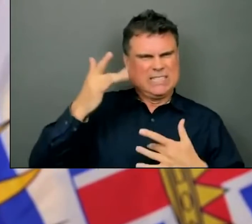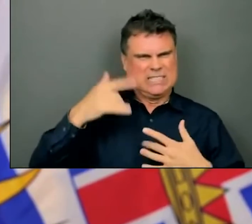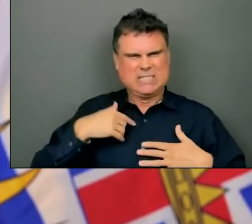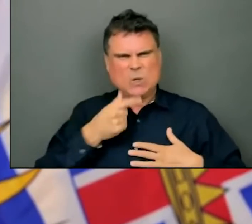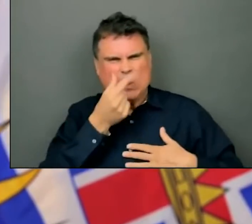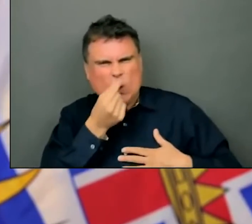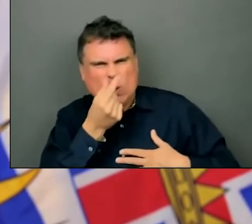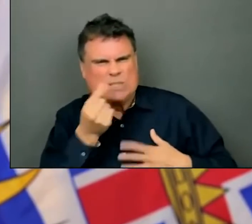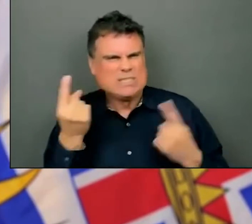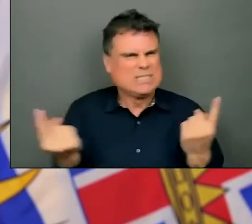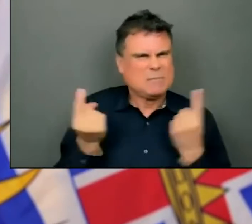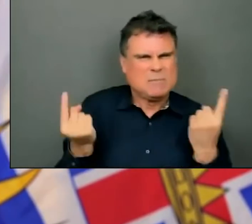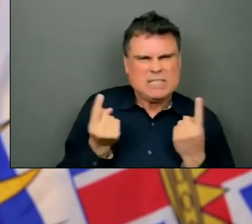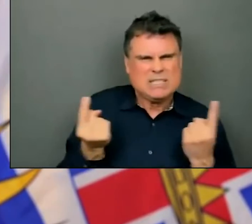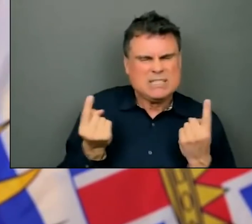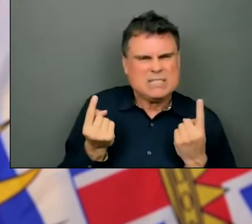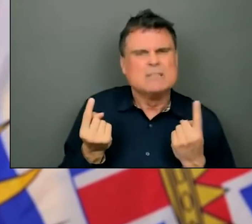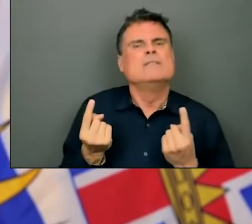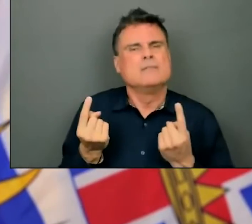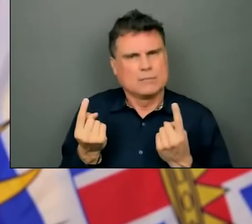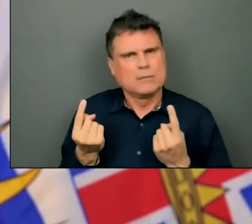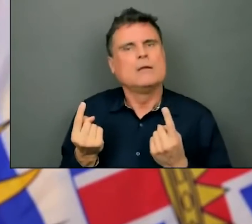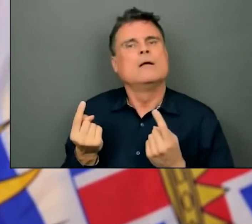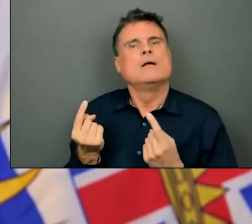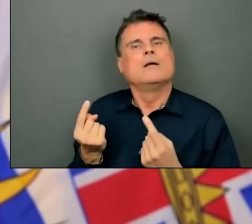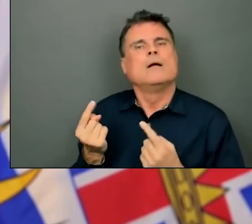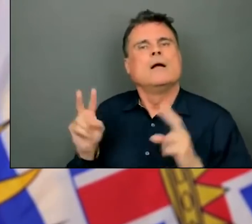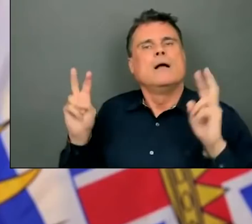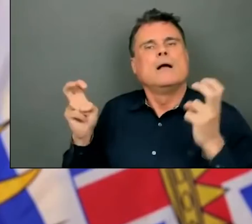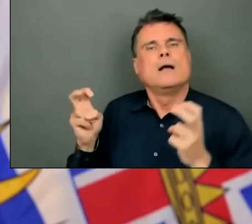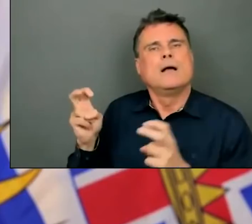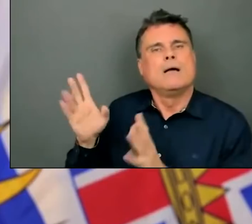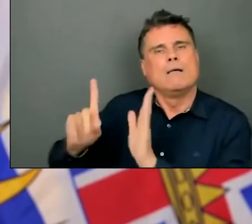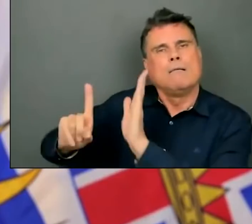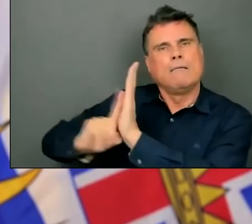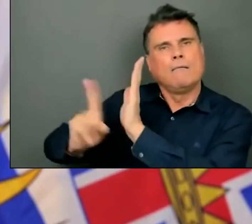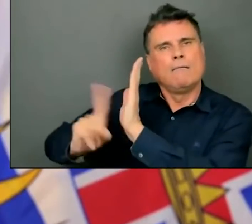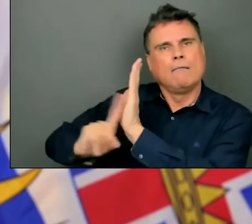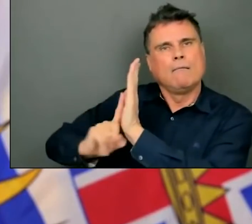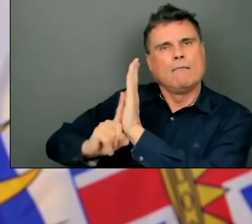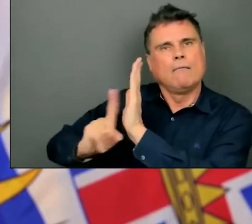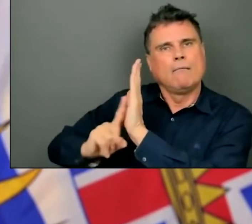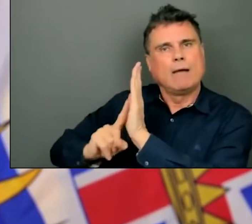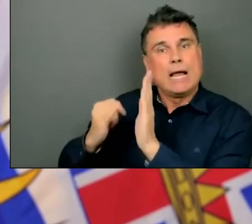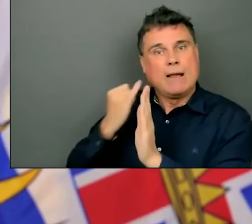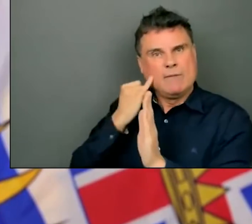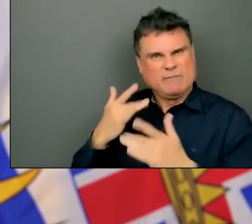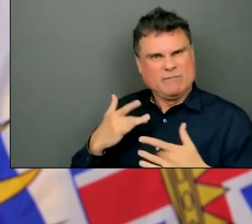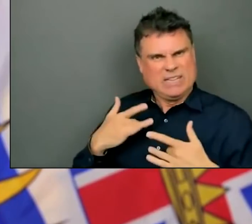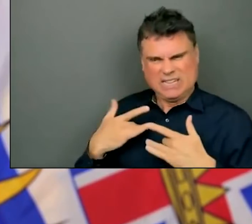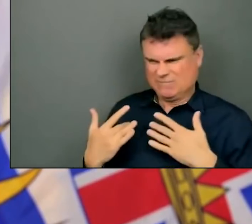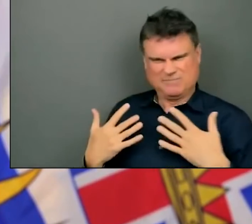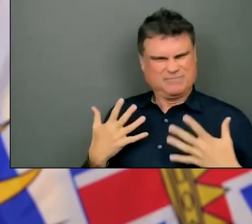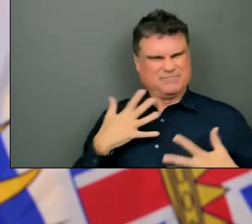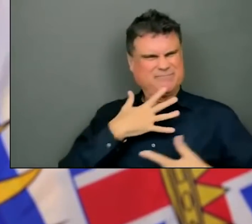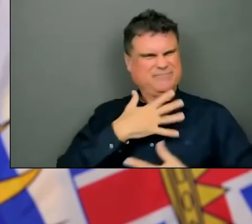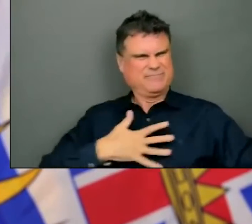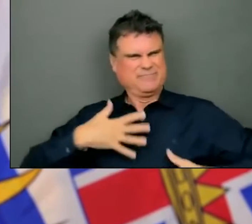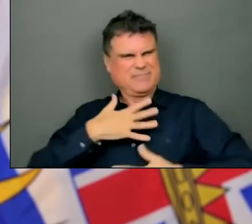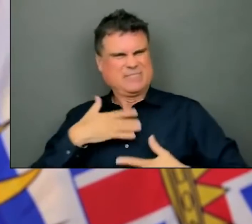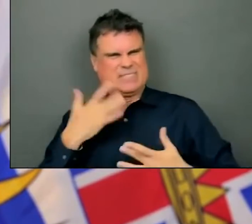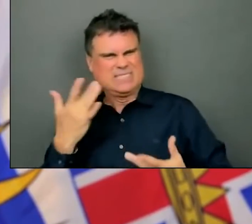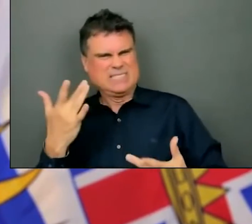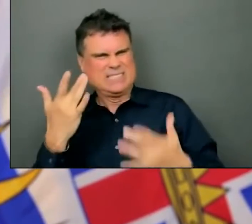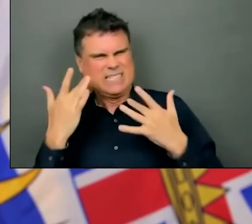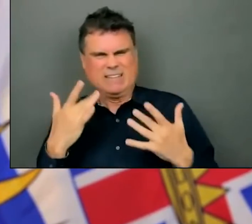this before. They're a red light and not a green light. So if you have symptoms and you want to know if you need to know if they're COVID,